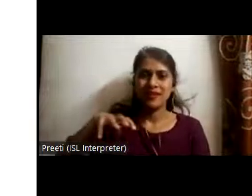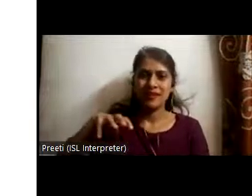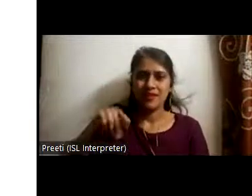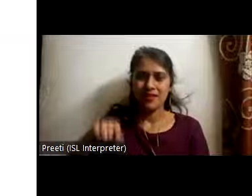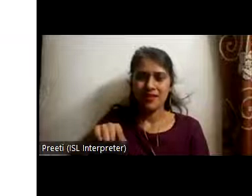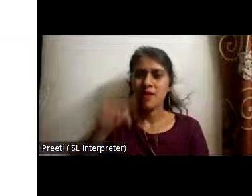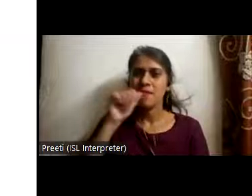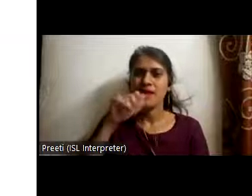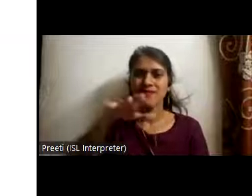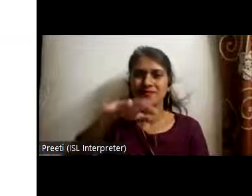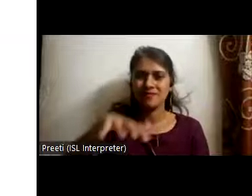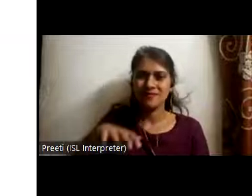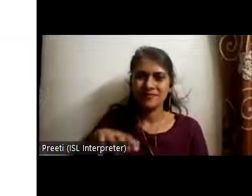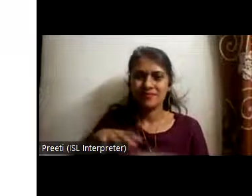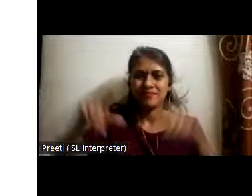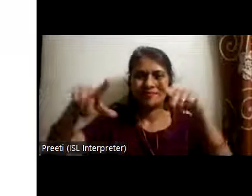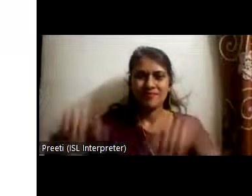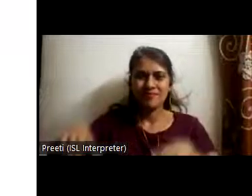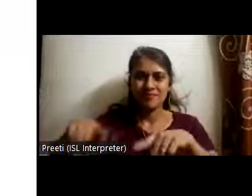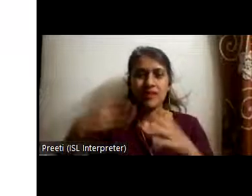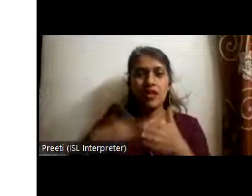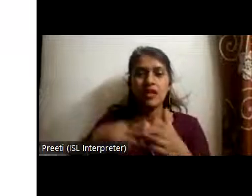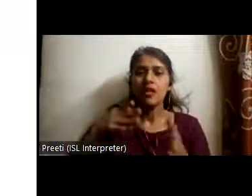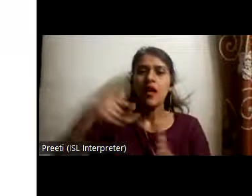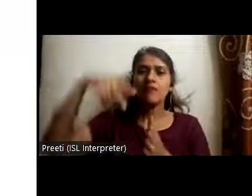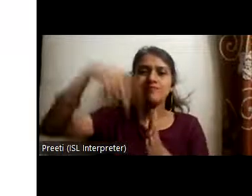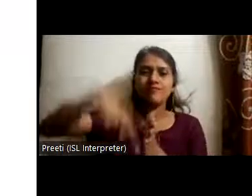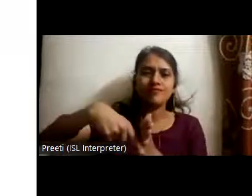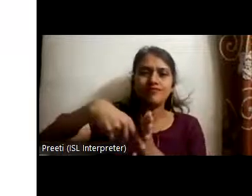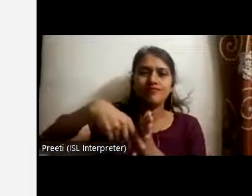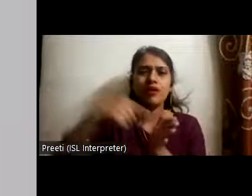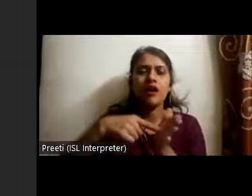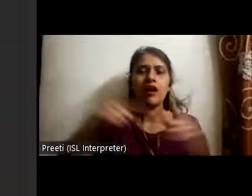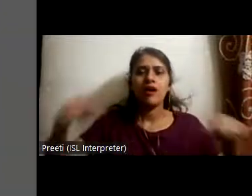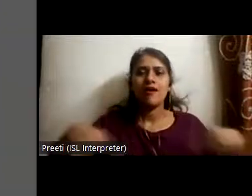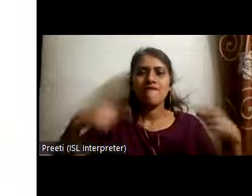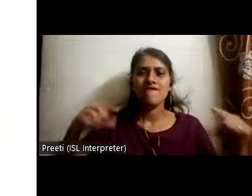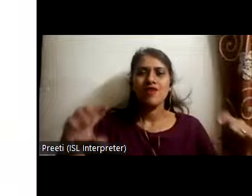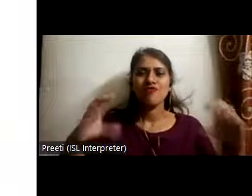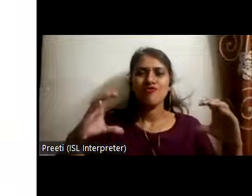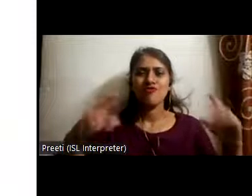which are going down there. So this kind of thing will also obstruct the movement of the wheelchair.